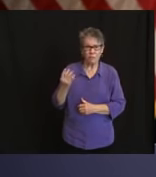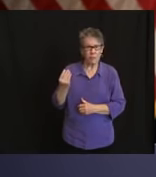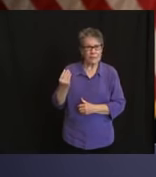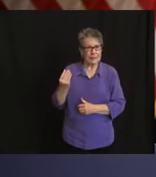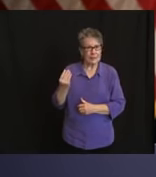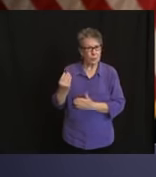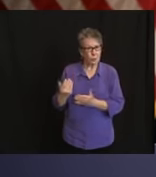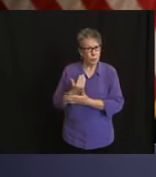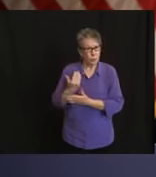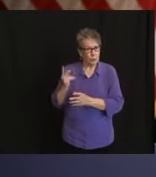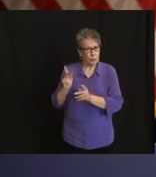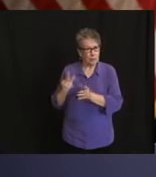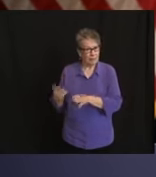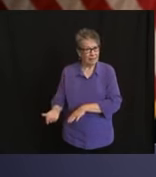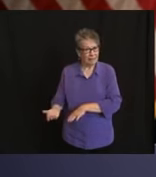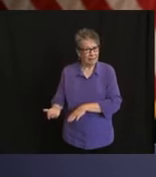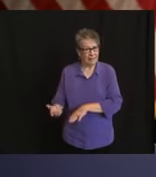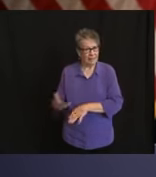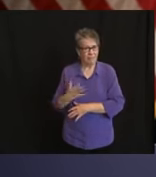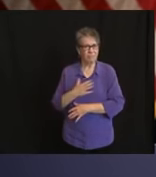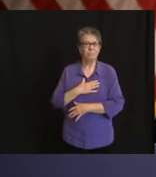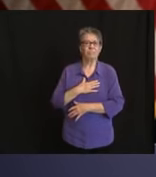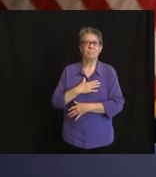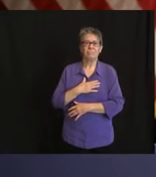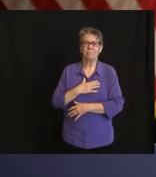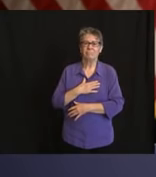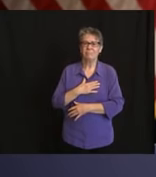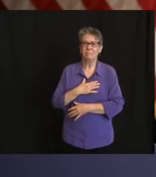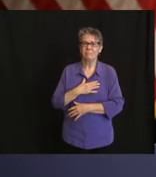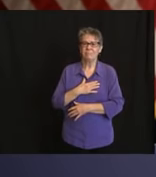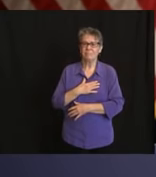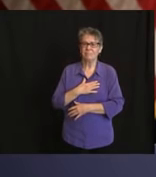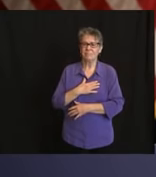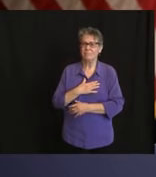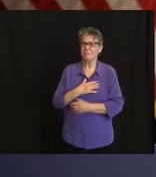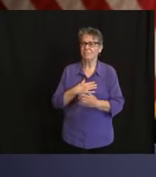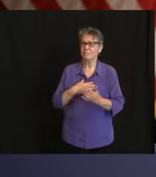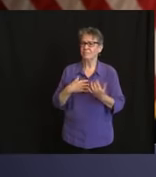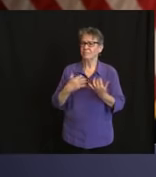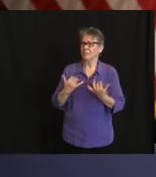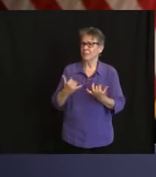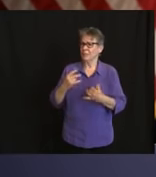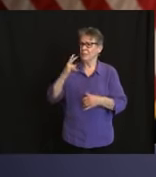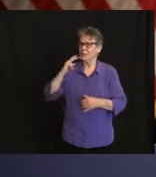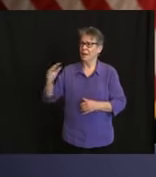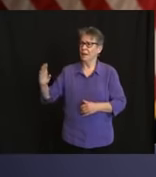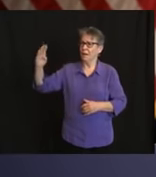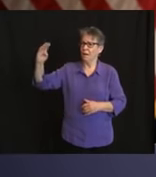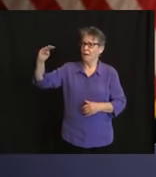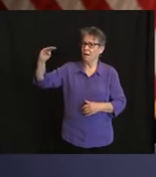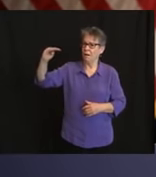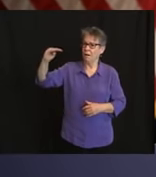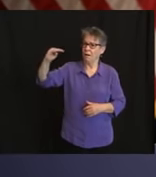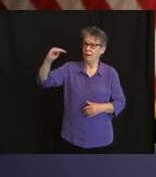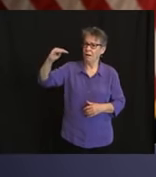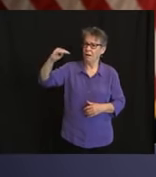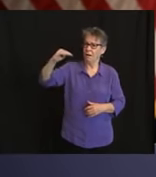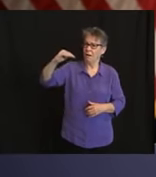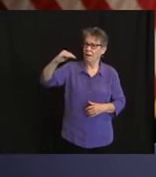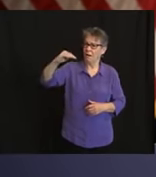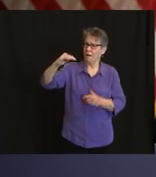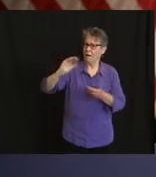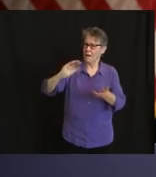got folks who were infected some number of weeks ago who are losing their lives in these days. And so please, God,